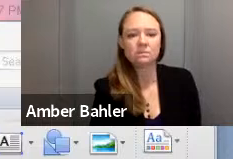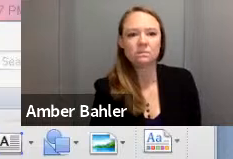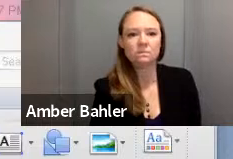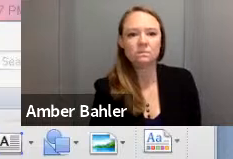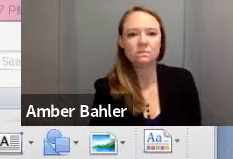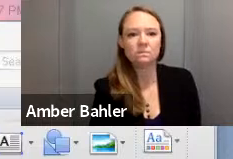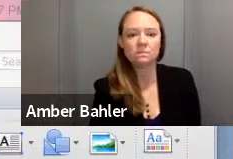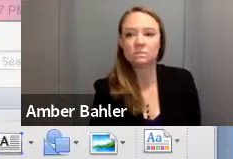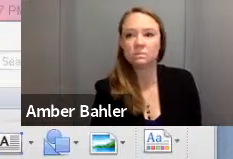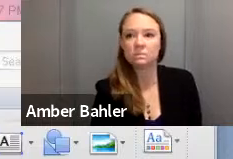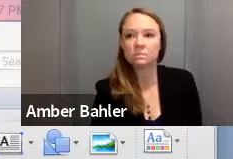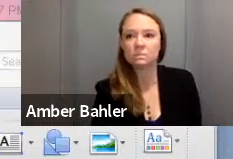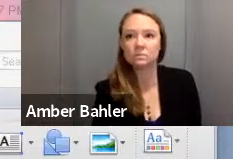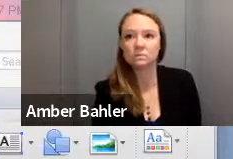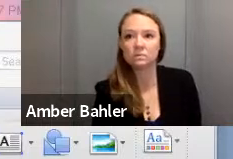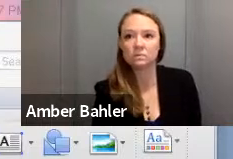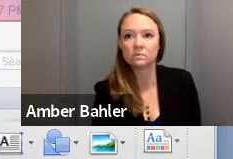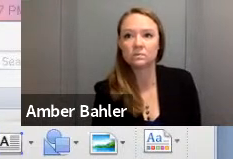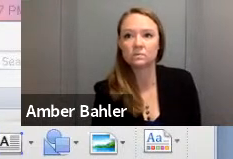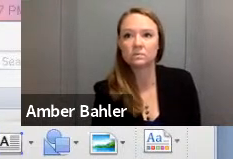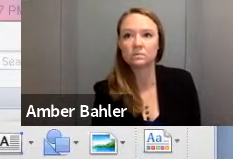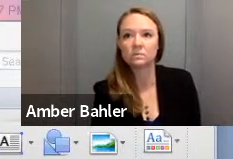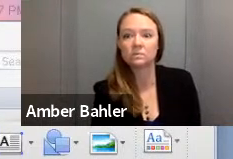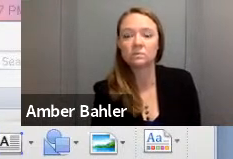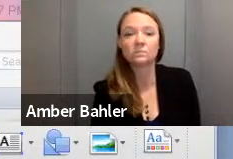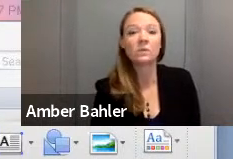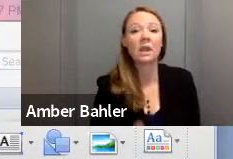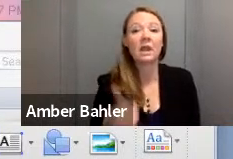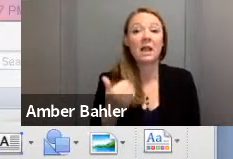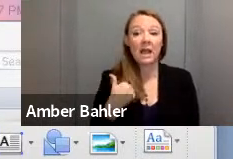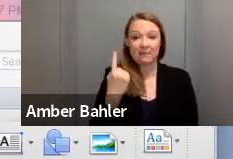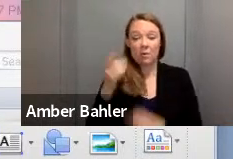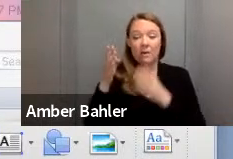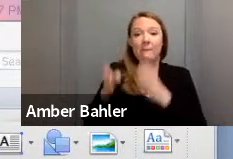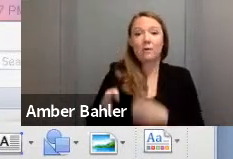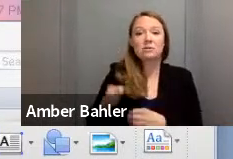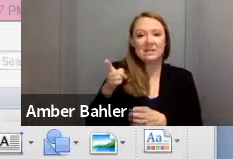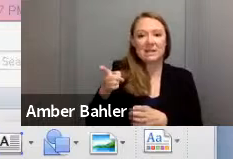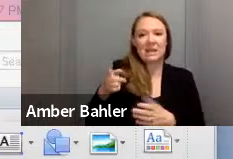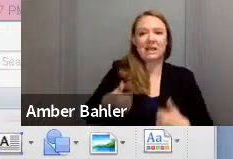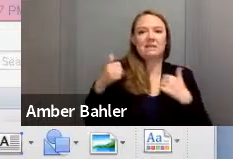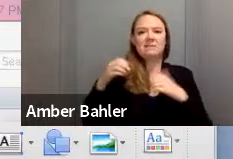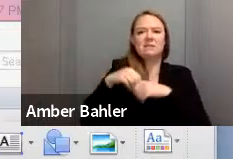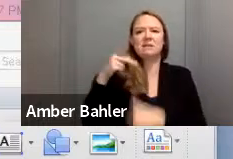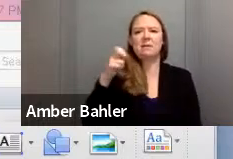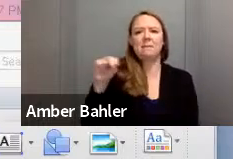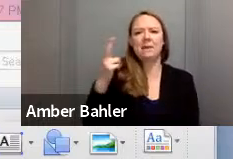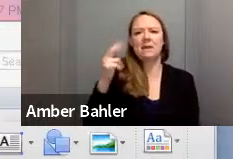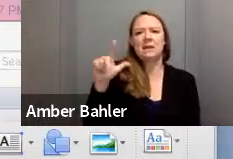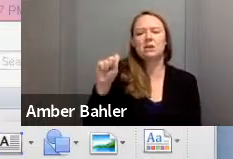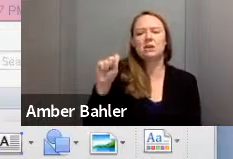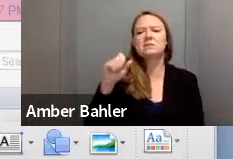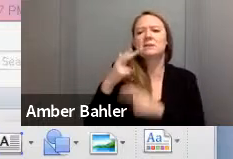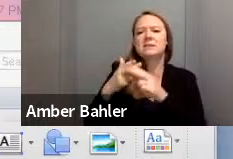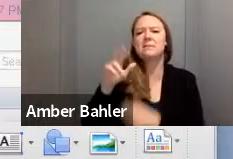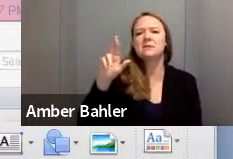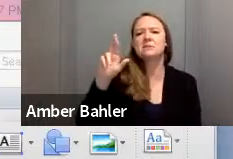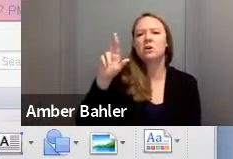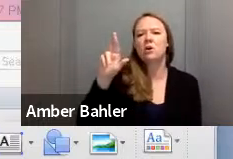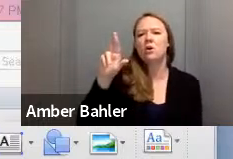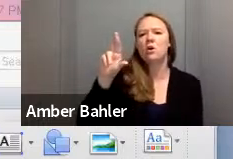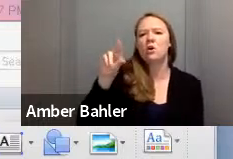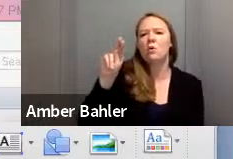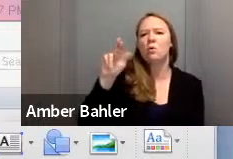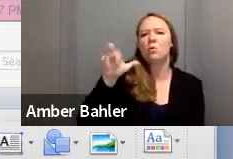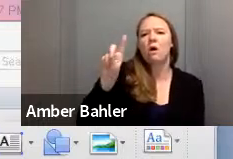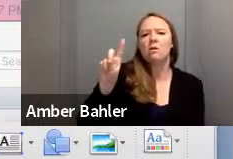There's an individual he is in Penn Hills, Ronald Saunders. And he